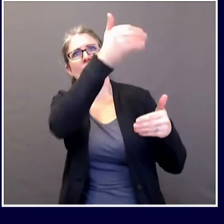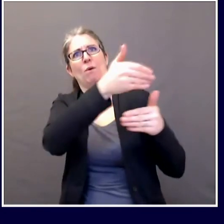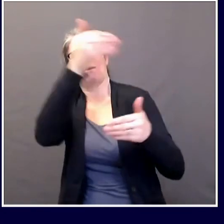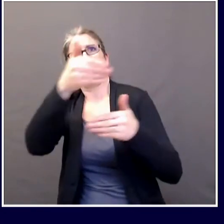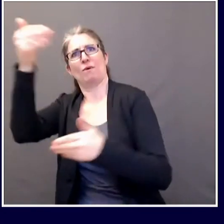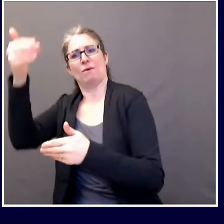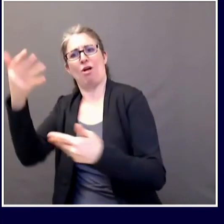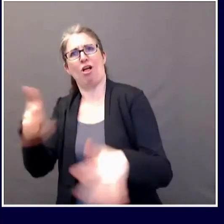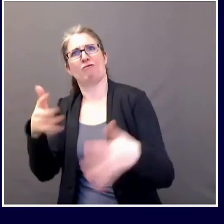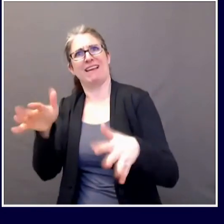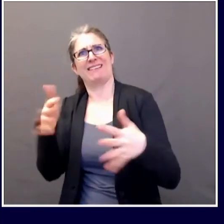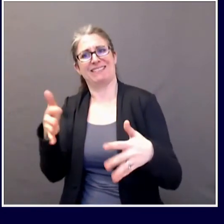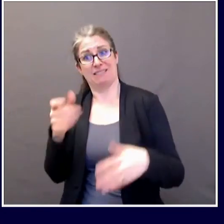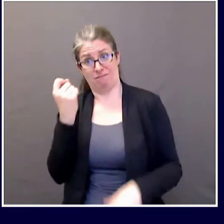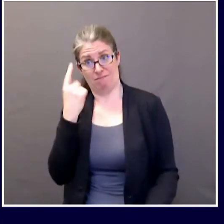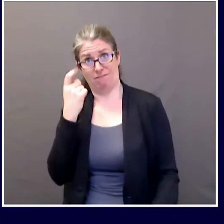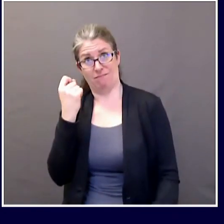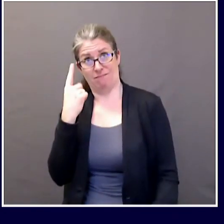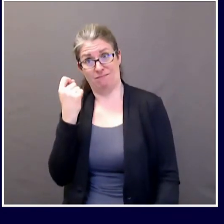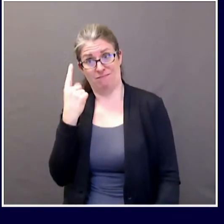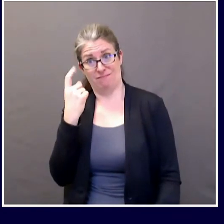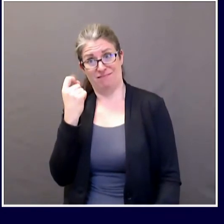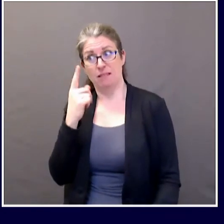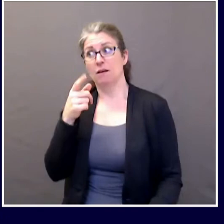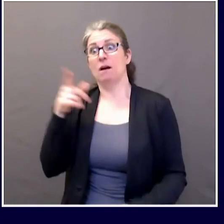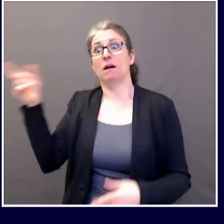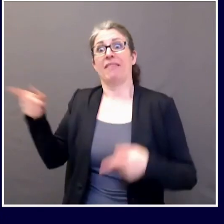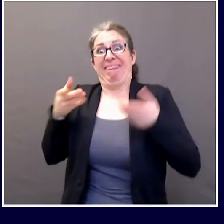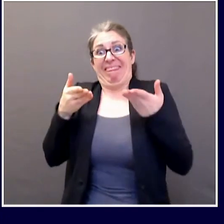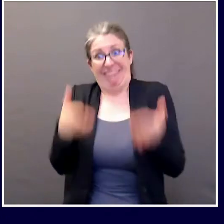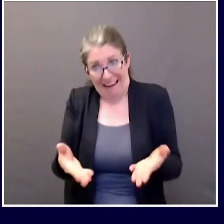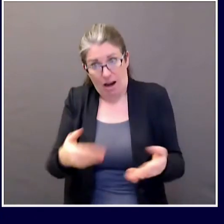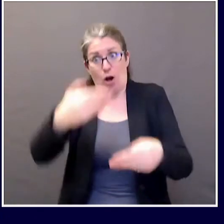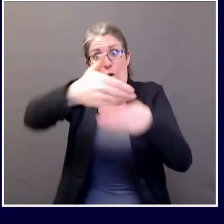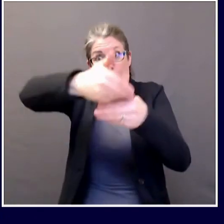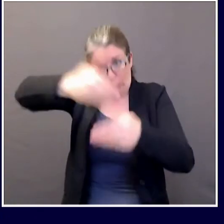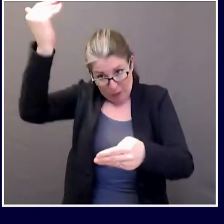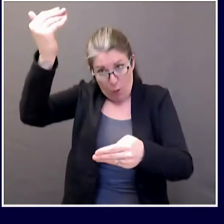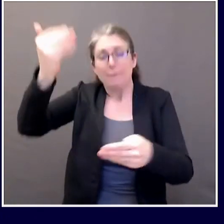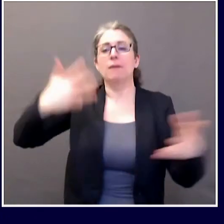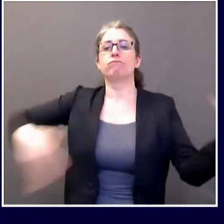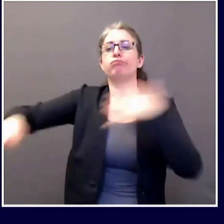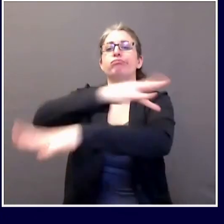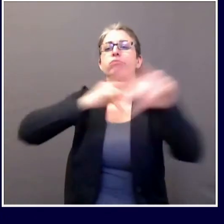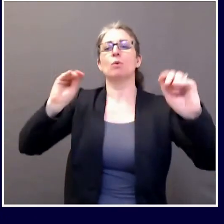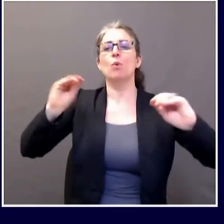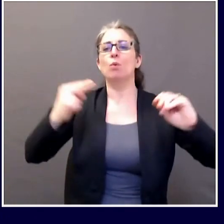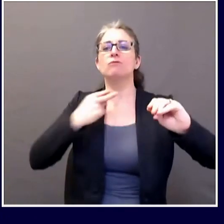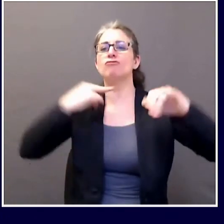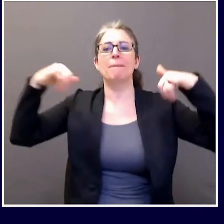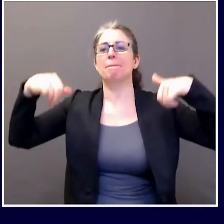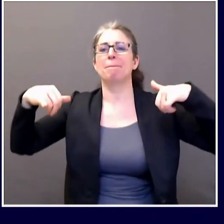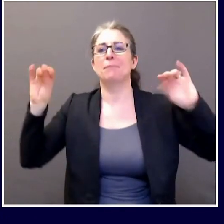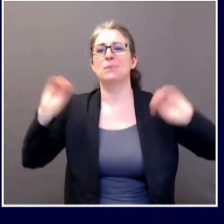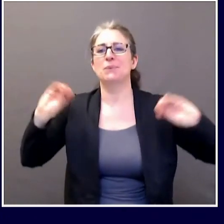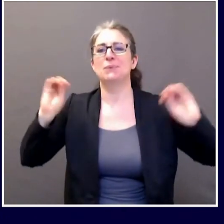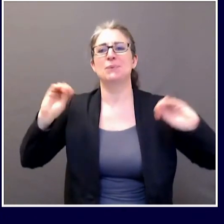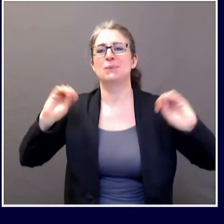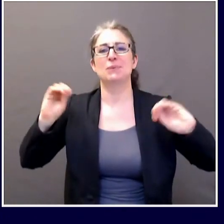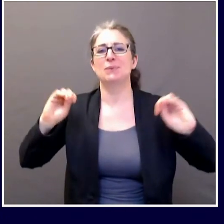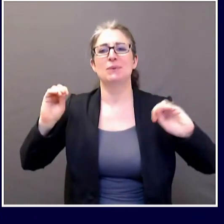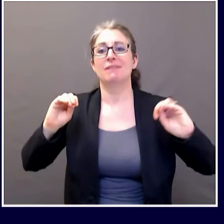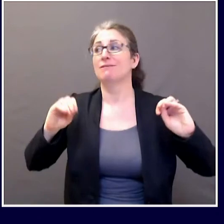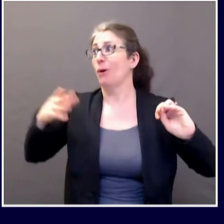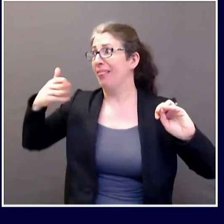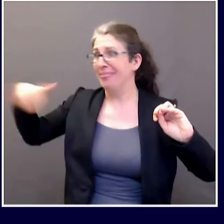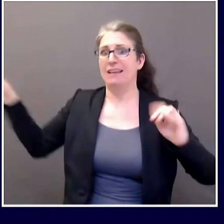generally something that needs to be done. But in terms of the specifics around how long do windows need to be open, those are questions I